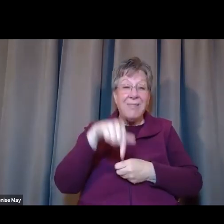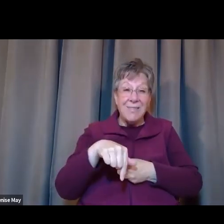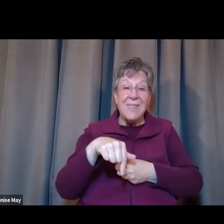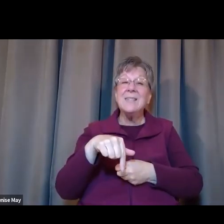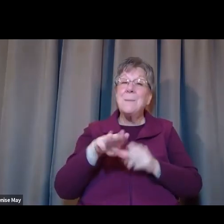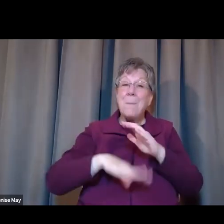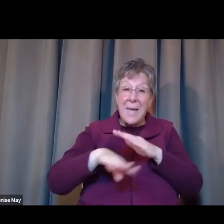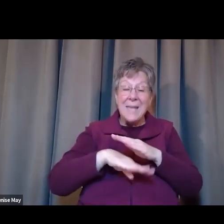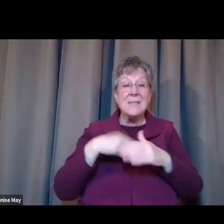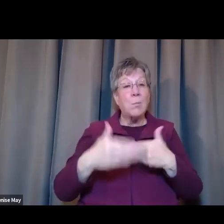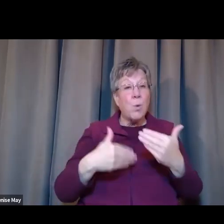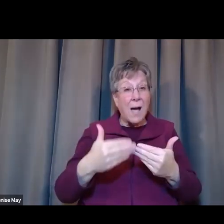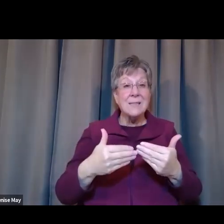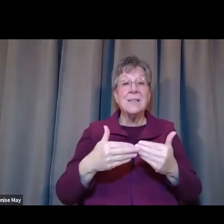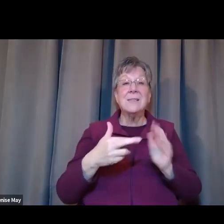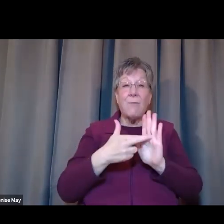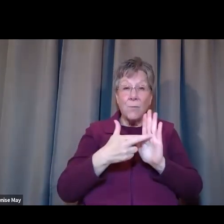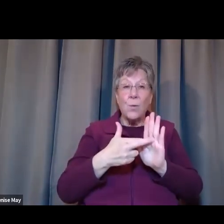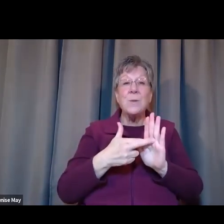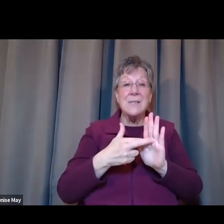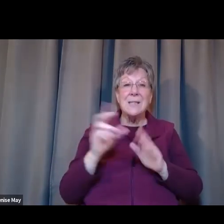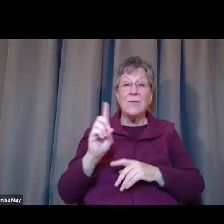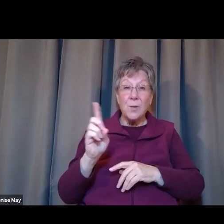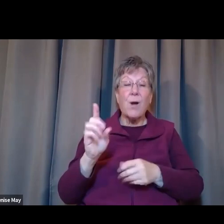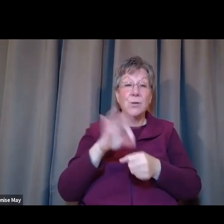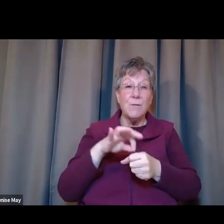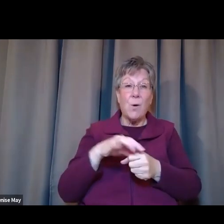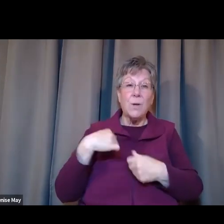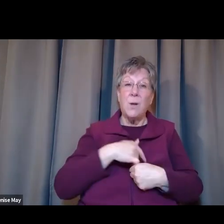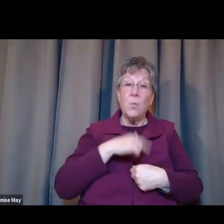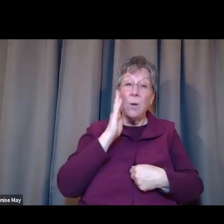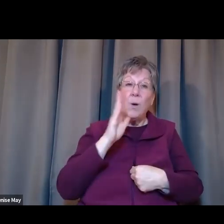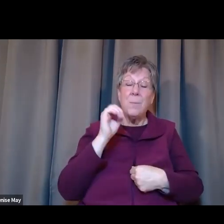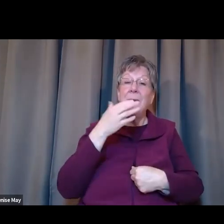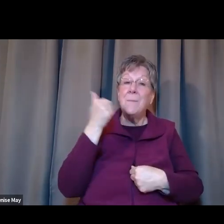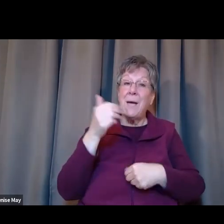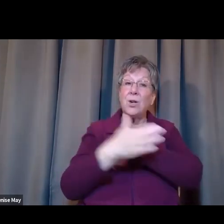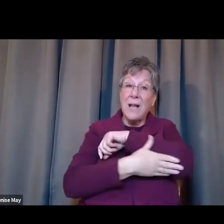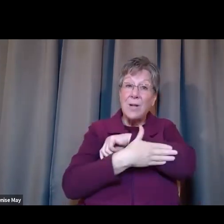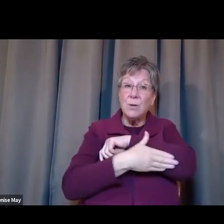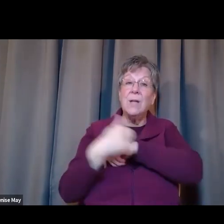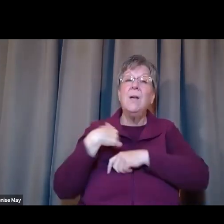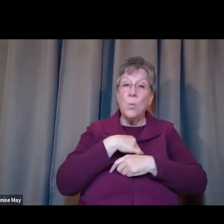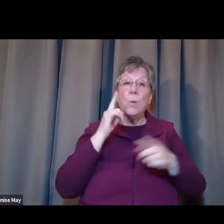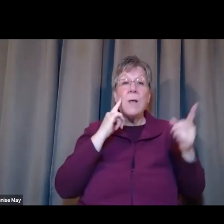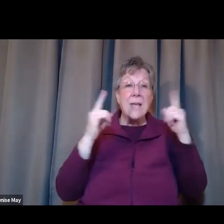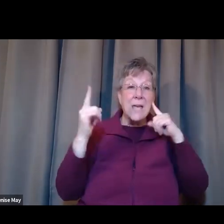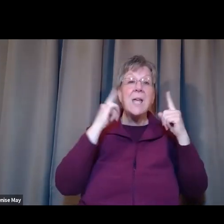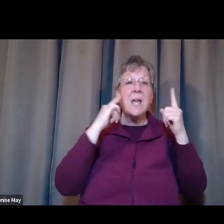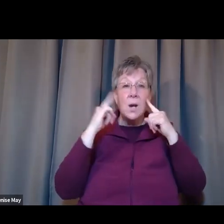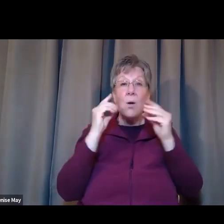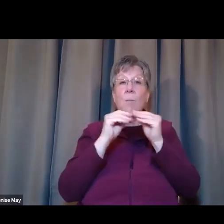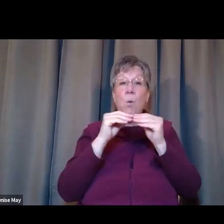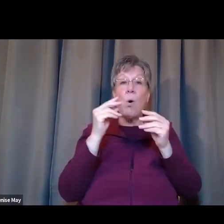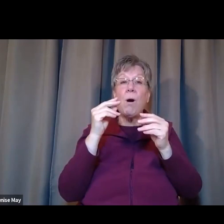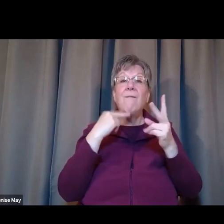process of our representative democracy, voting, we will be a better country because we will begin hearing a lot of voices that have been